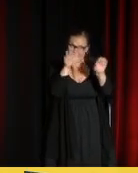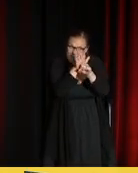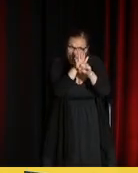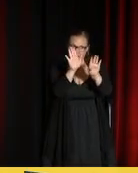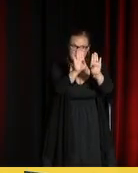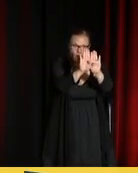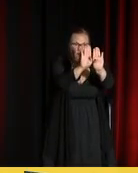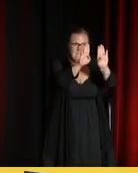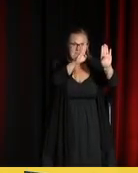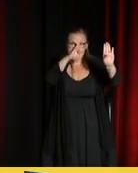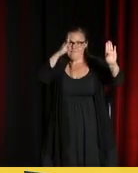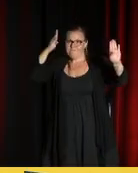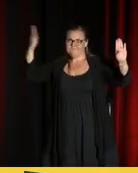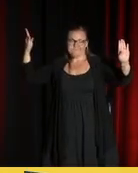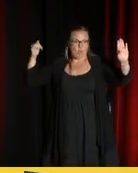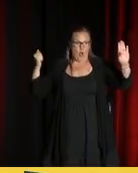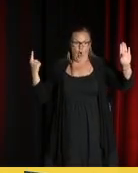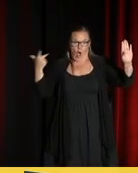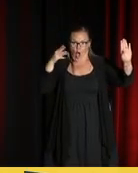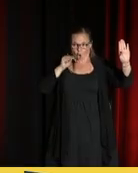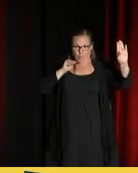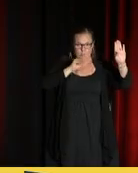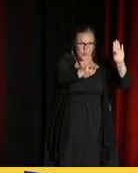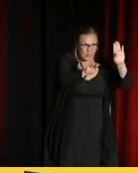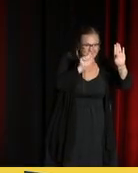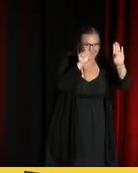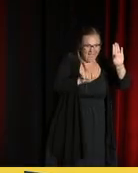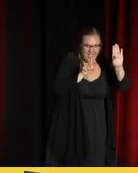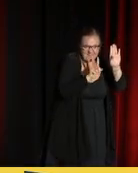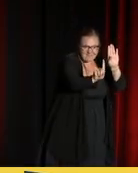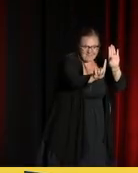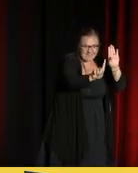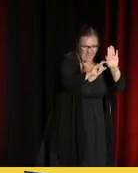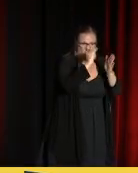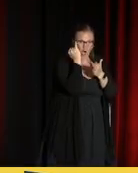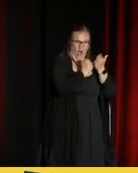can move through. And that's what the arts do.